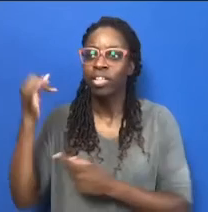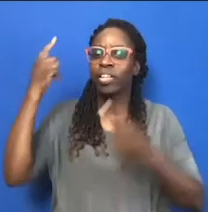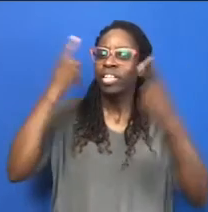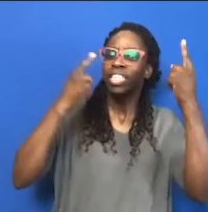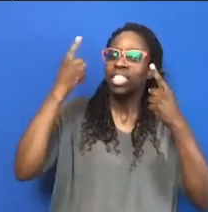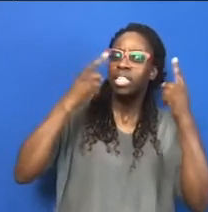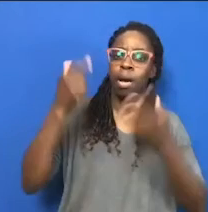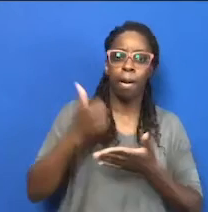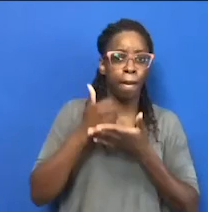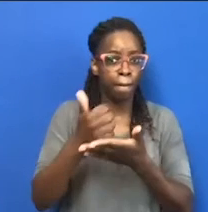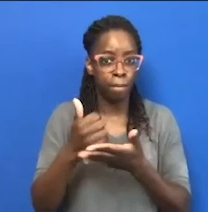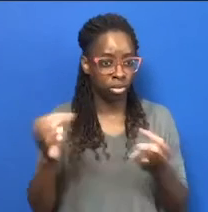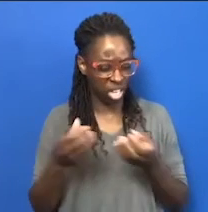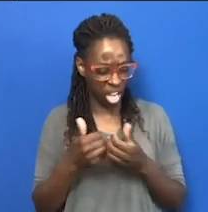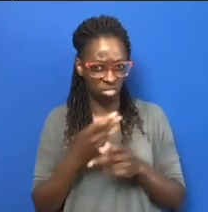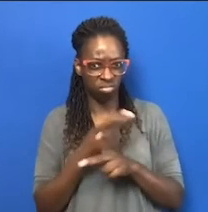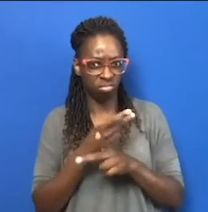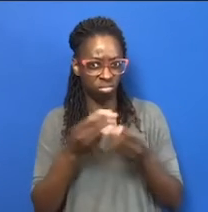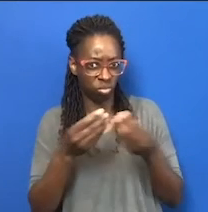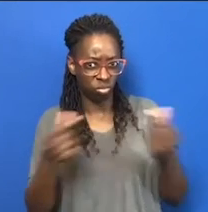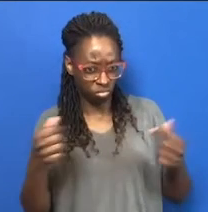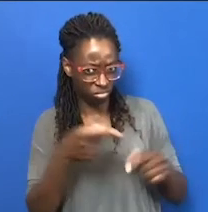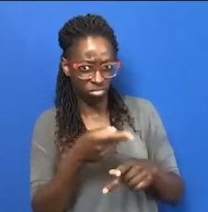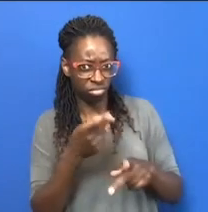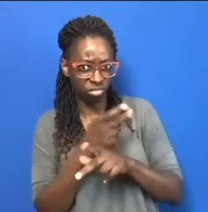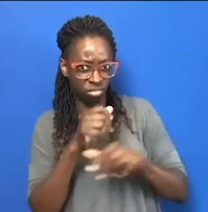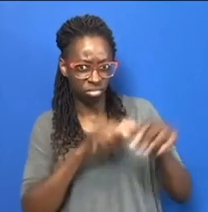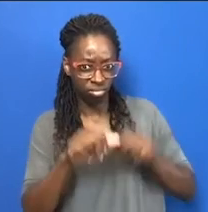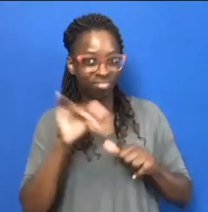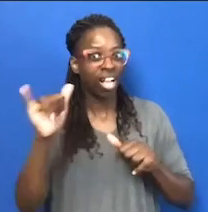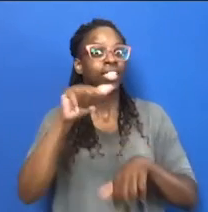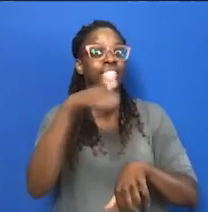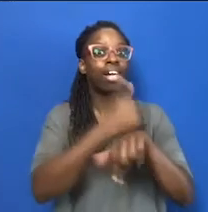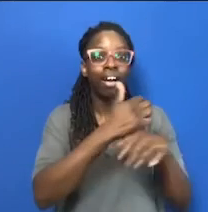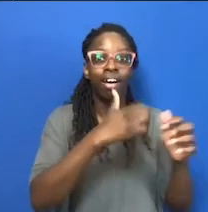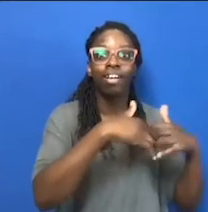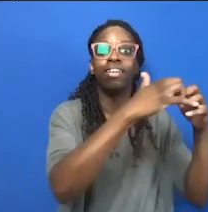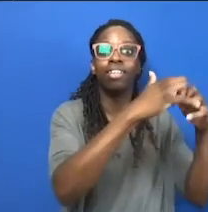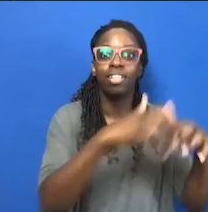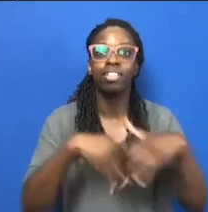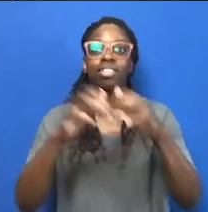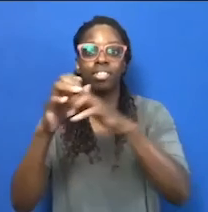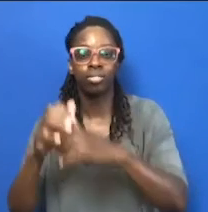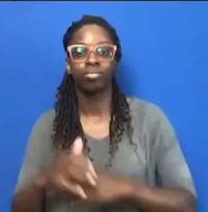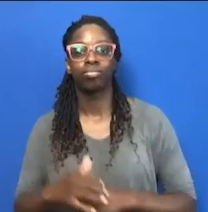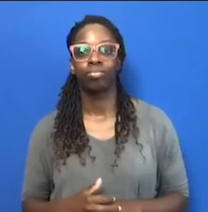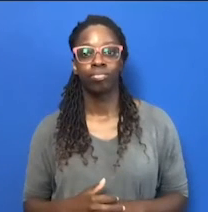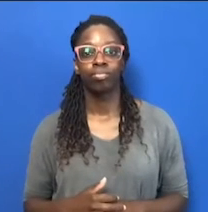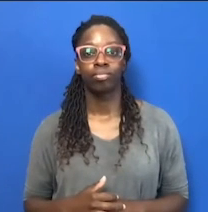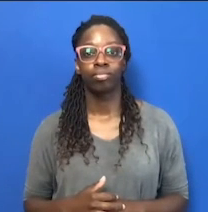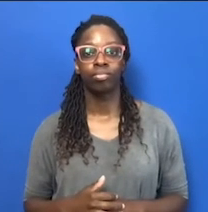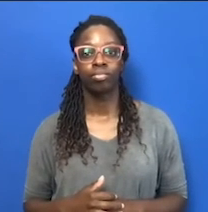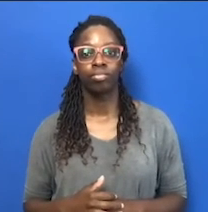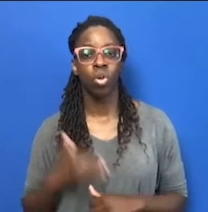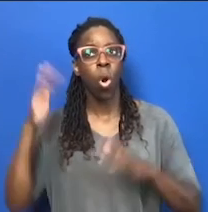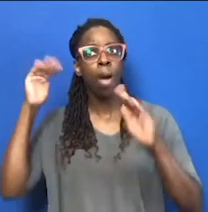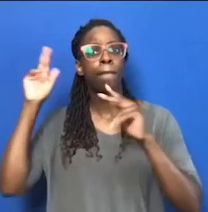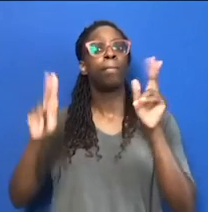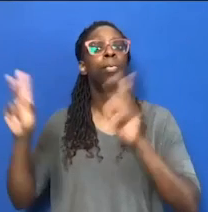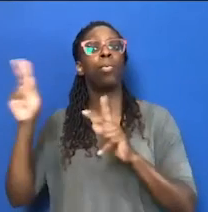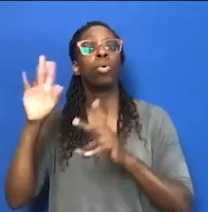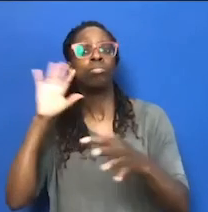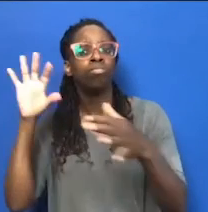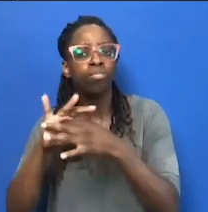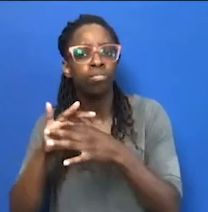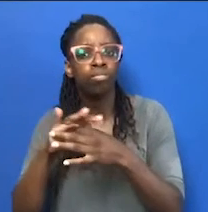new things. Hopefully you'll be able to engage with some more technology sessions in STEMIEFest if this is